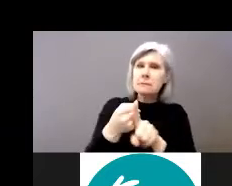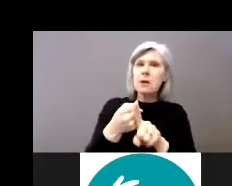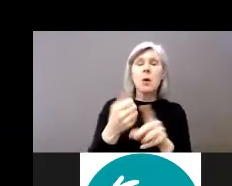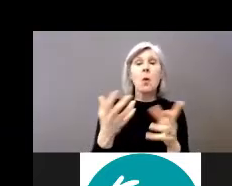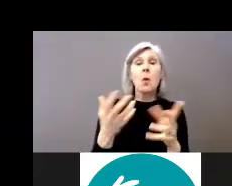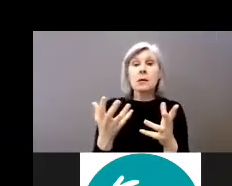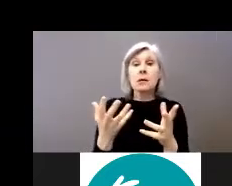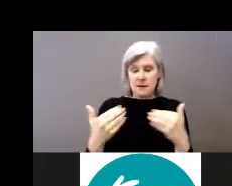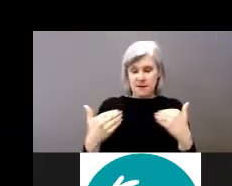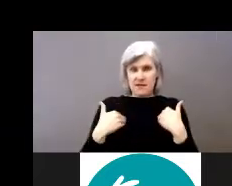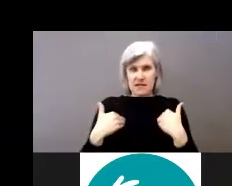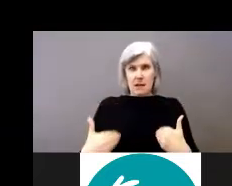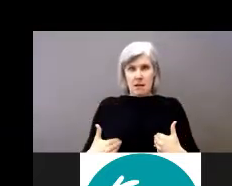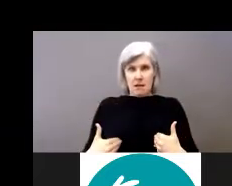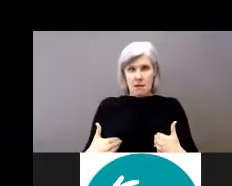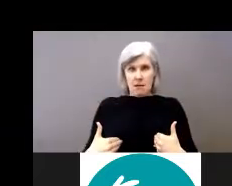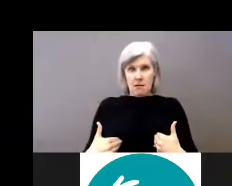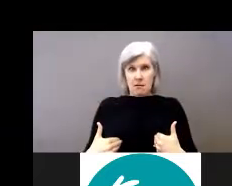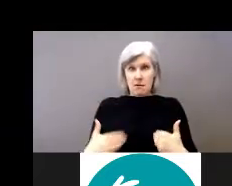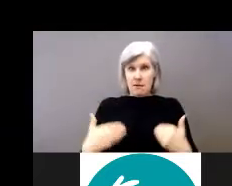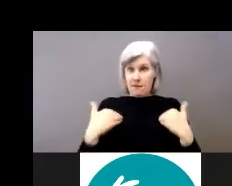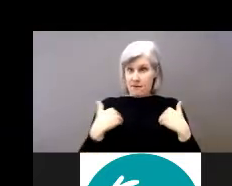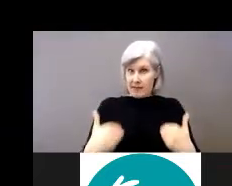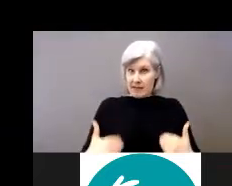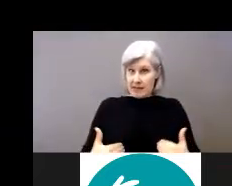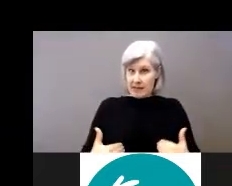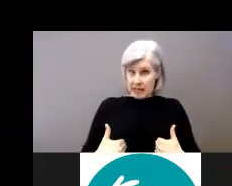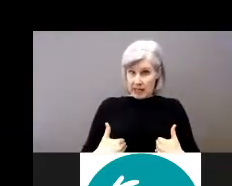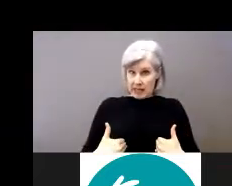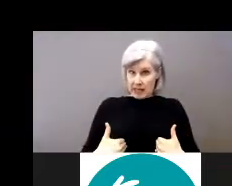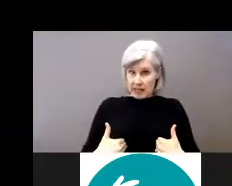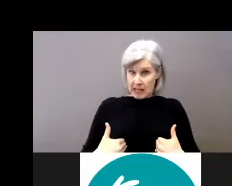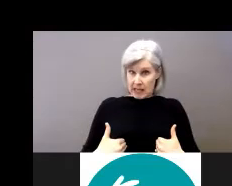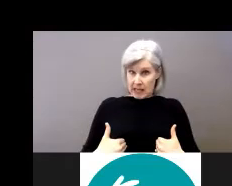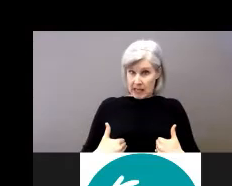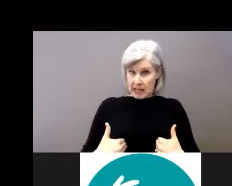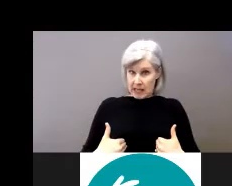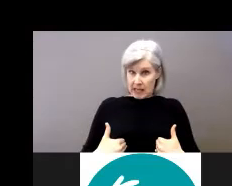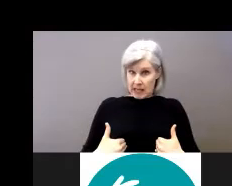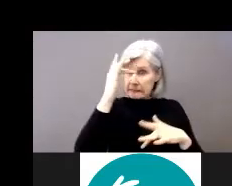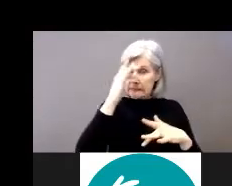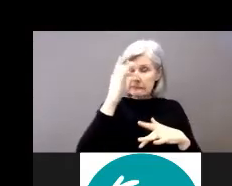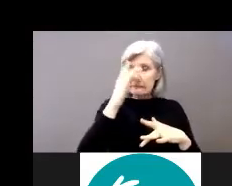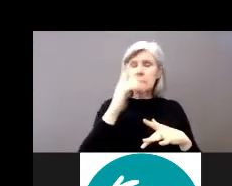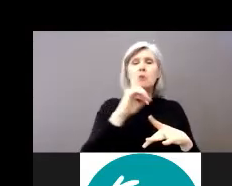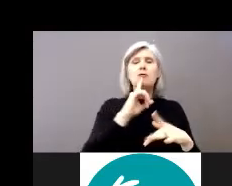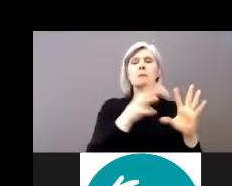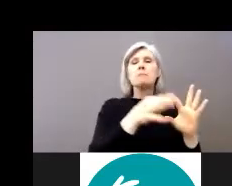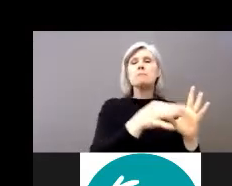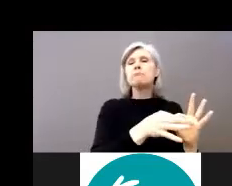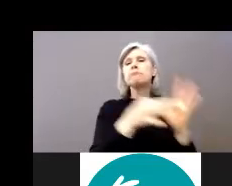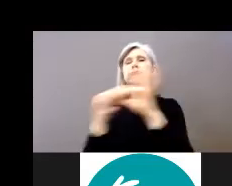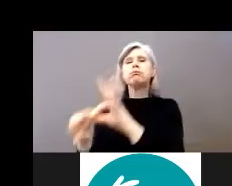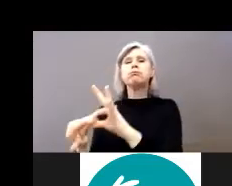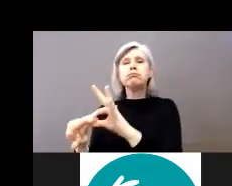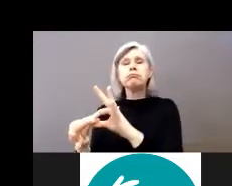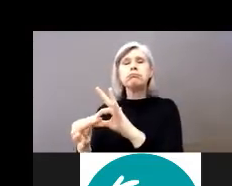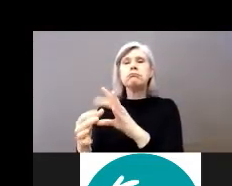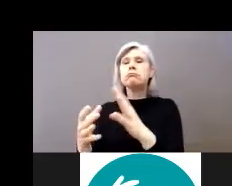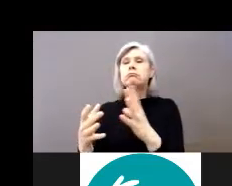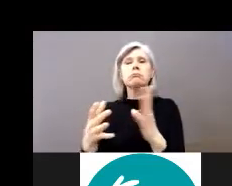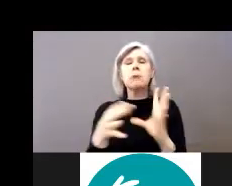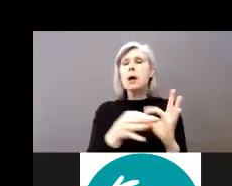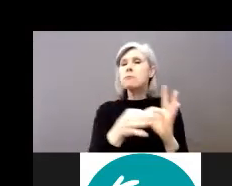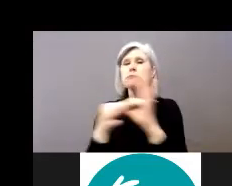It's correlated, physical illness or a change in physical health is the #1 correlation between,